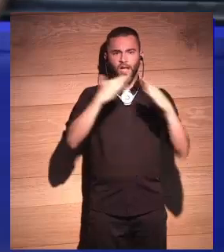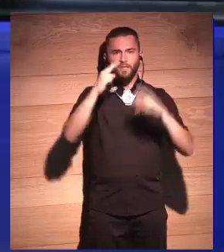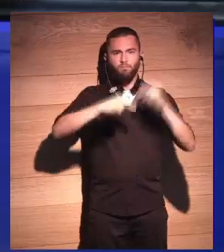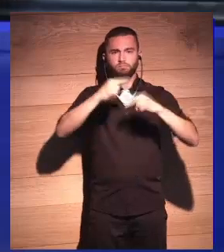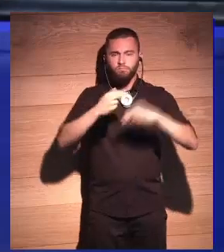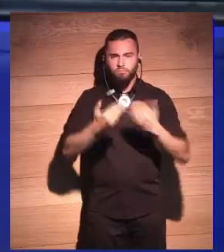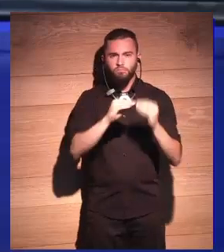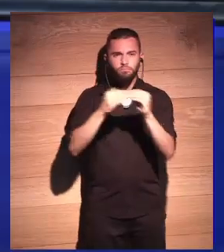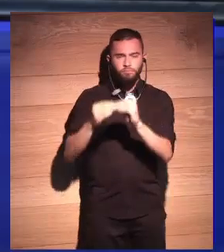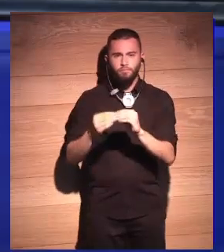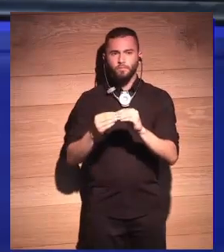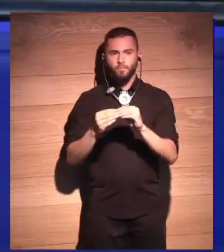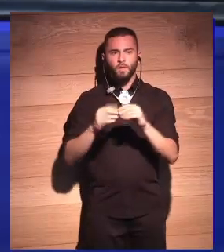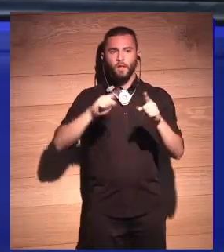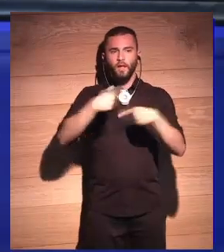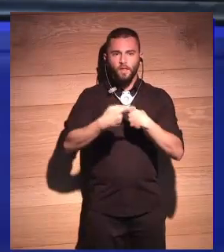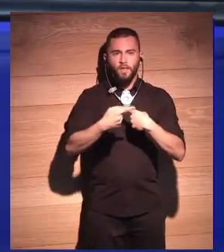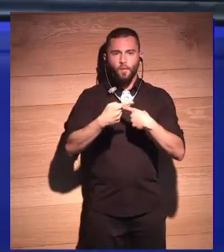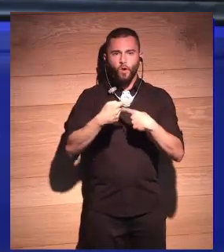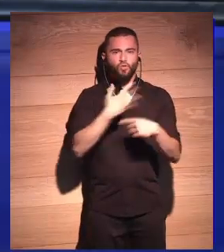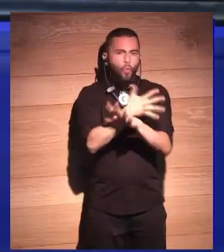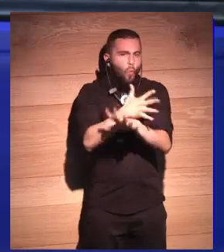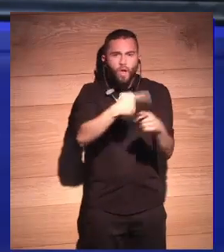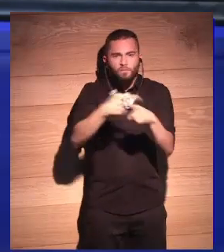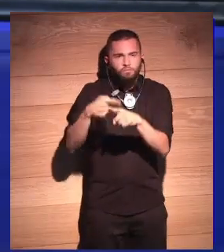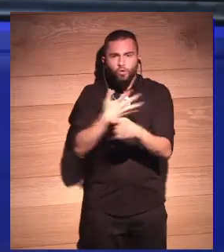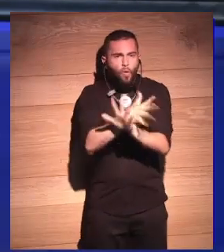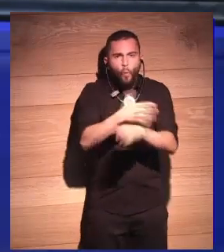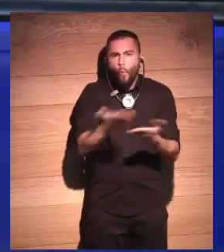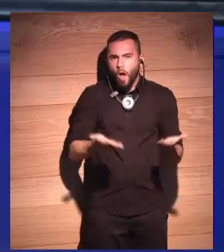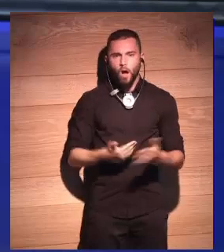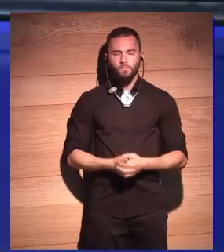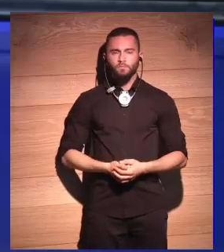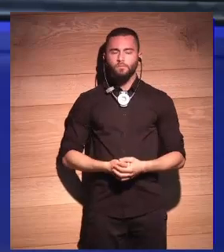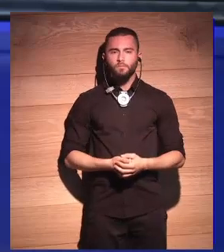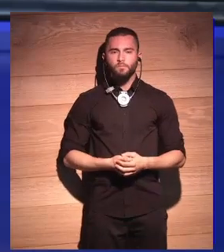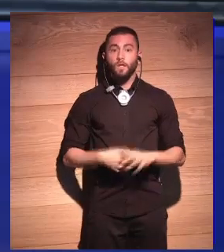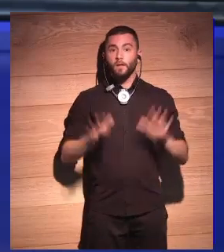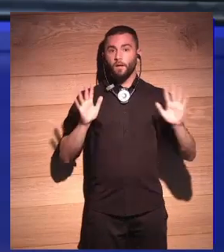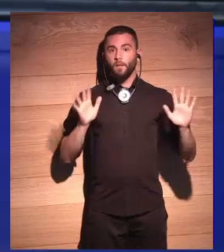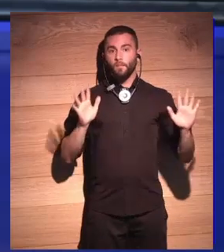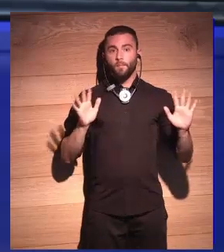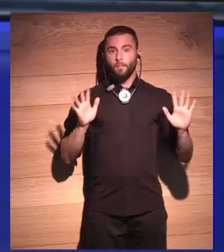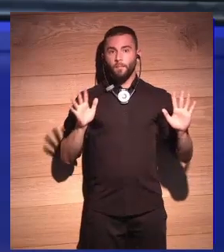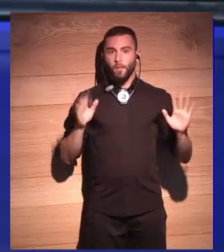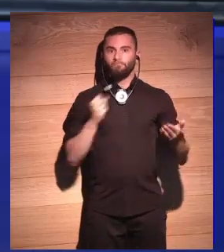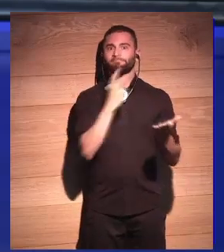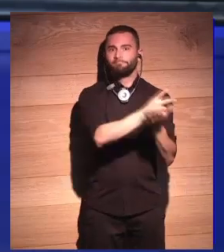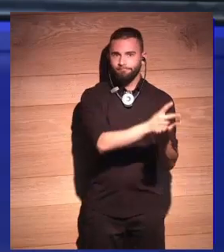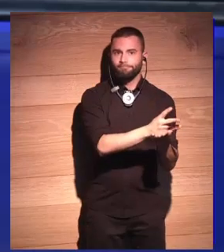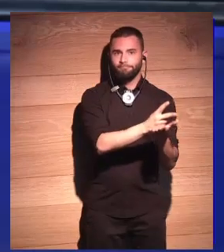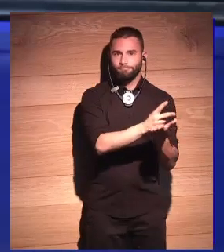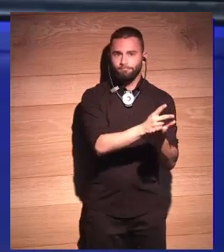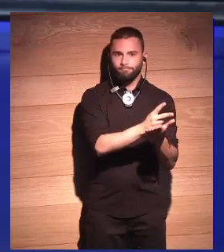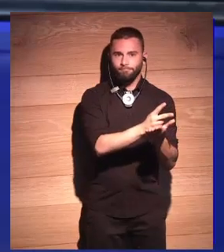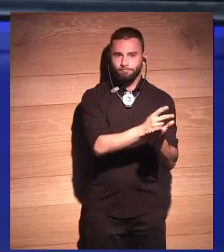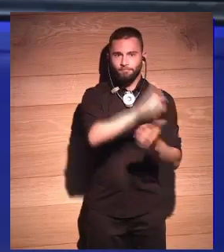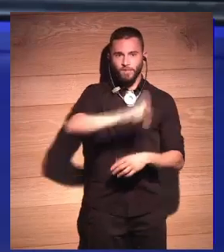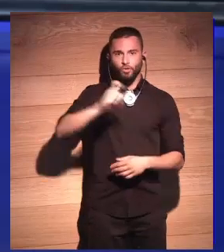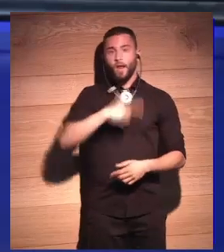go and play with all their toys? But that comes with a challenge. It's a thing that people like. It's a thing that people are passionate